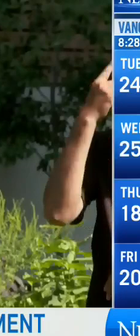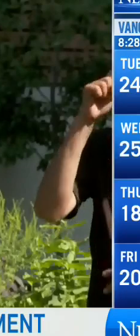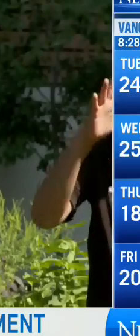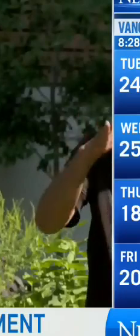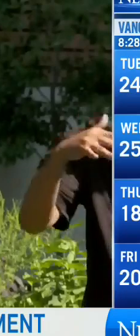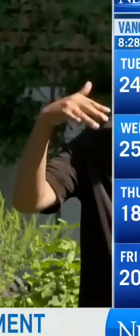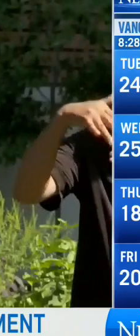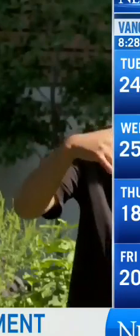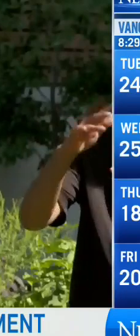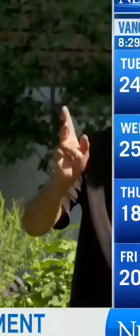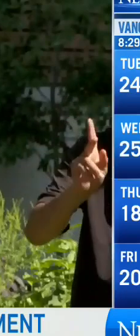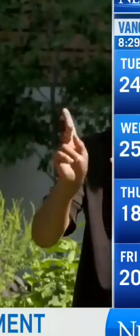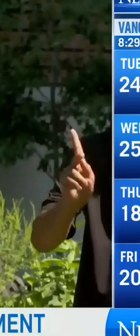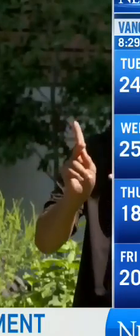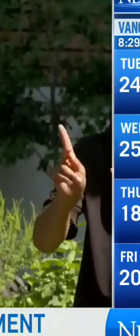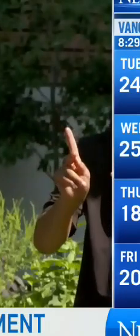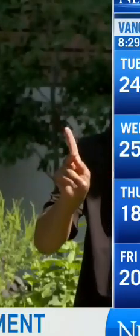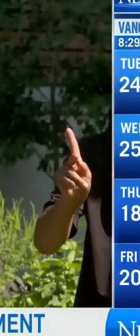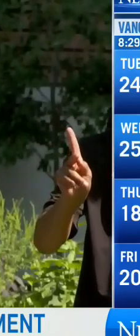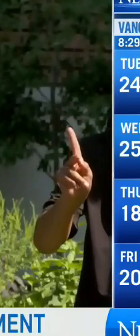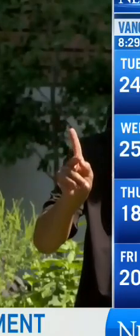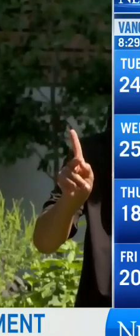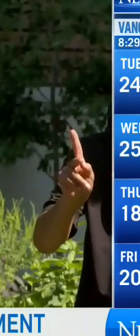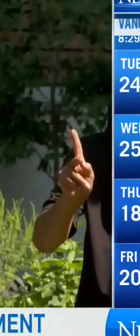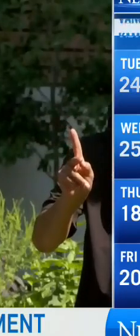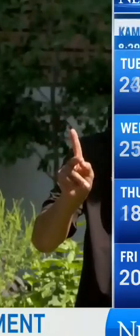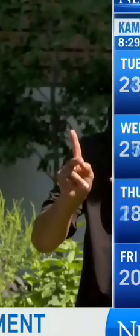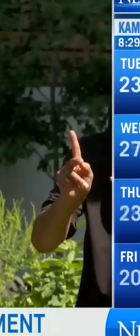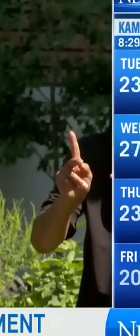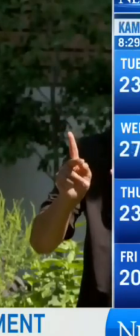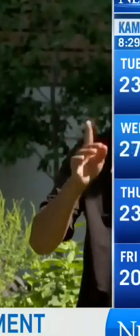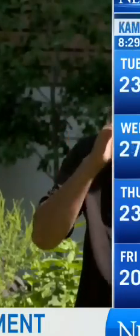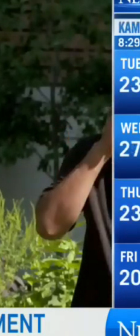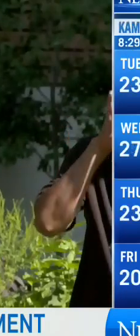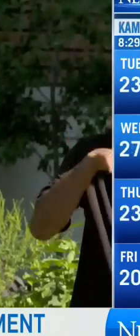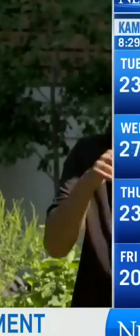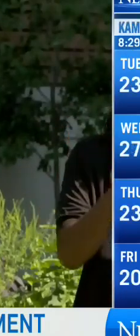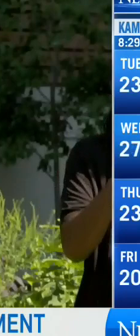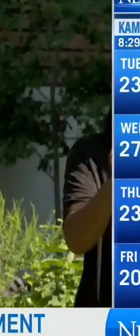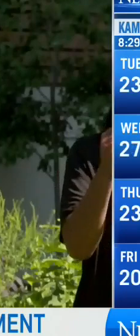We continue to fail to be guided by First Nations, Inuit, and